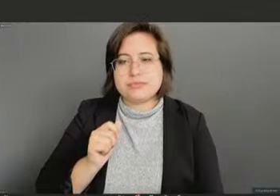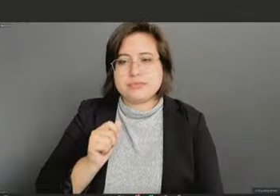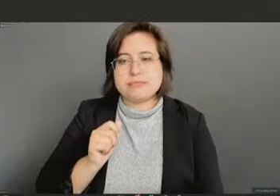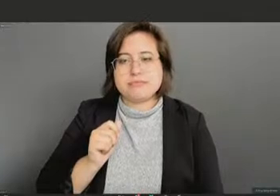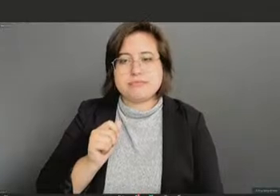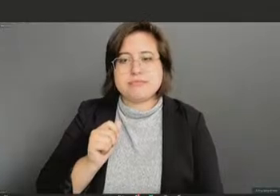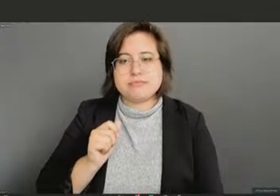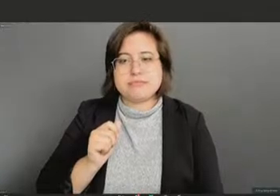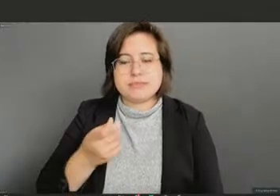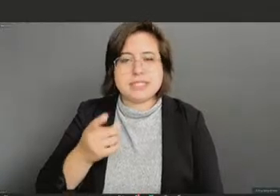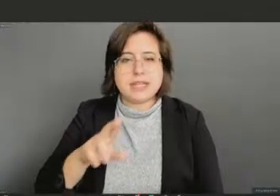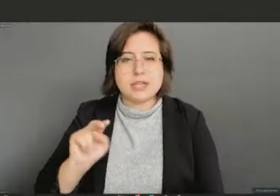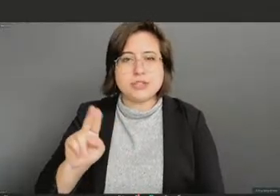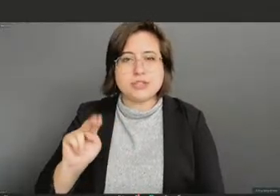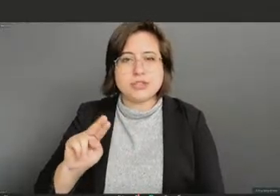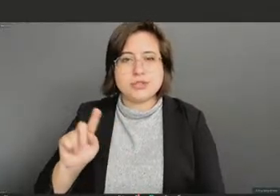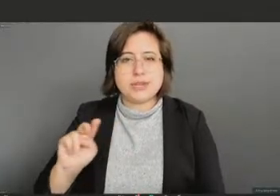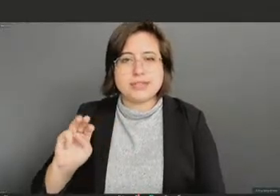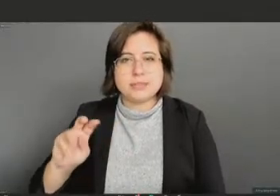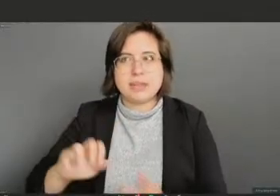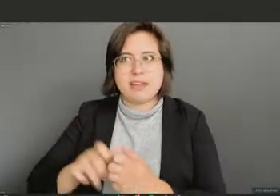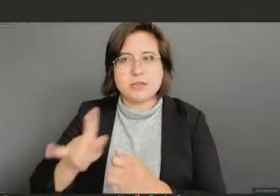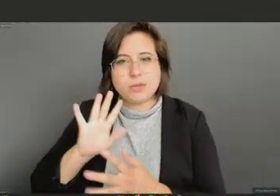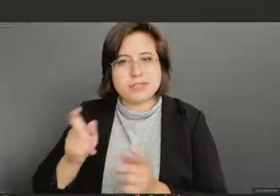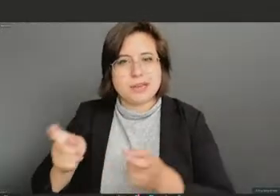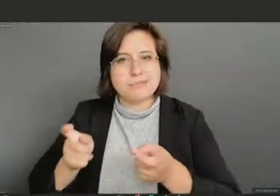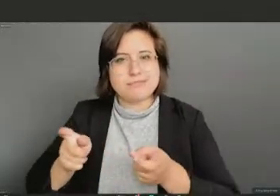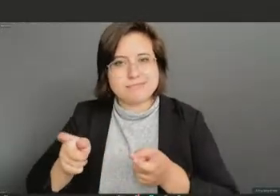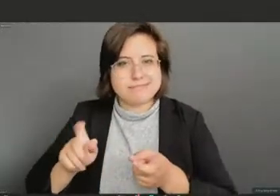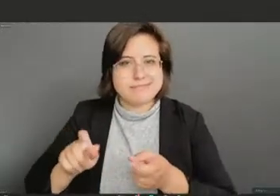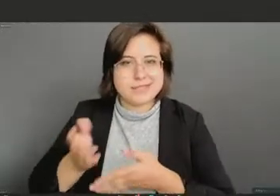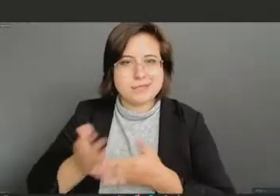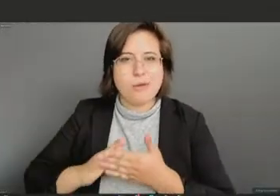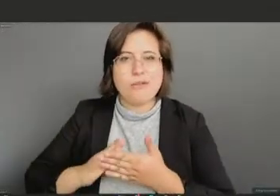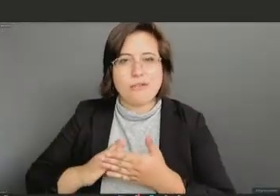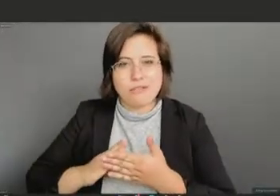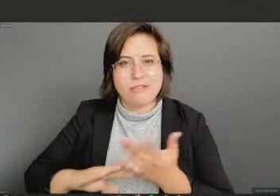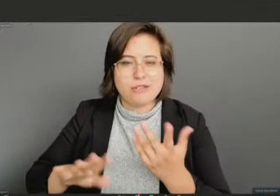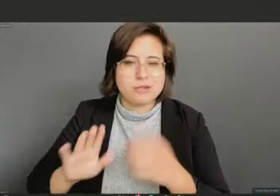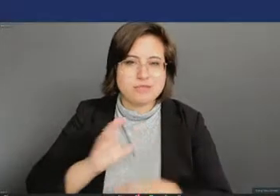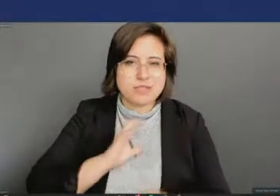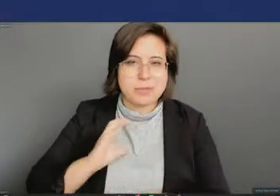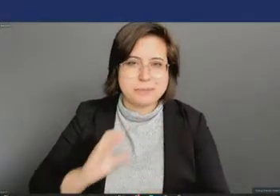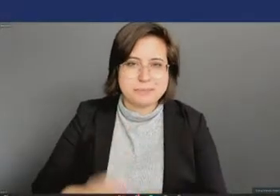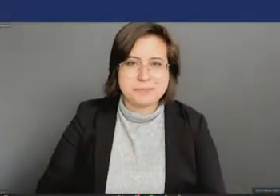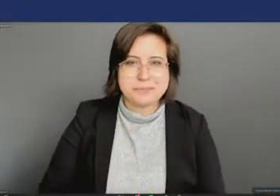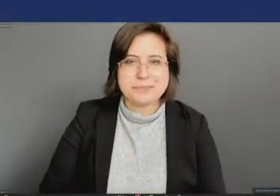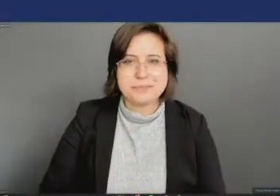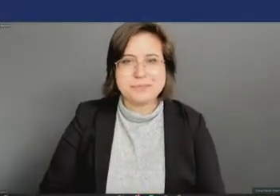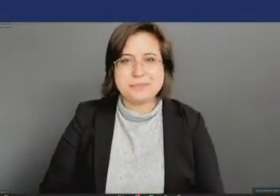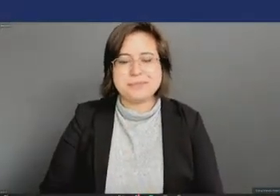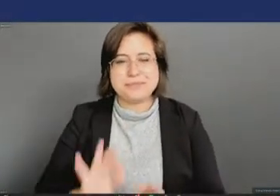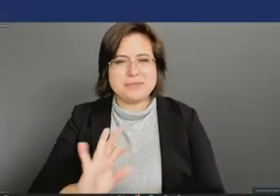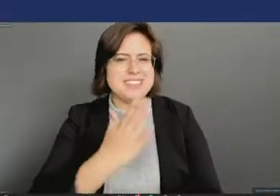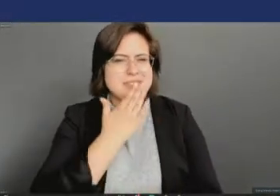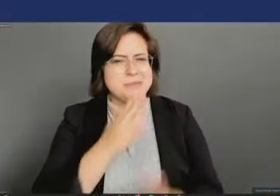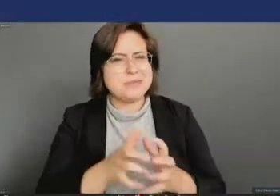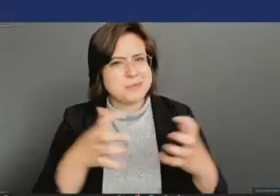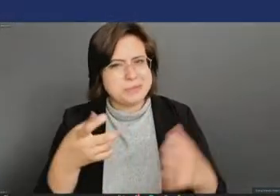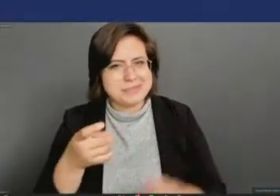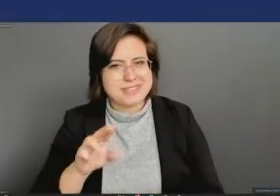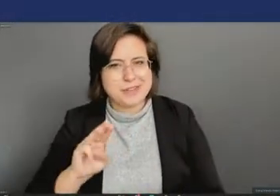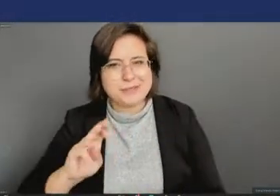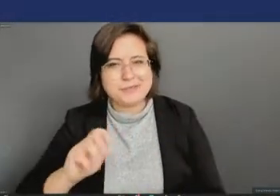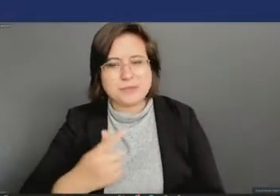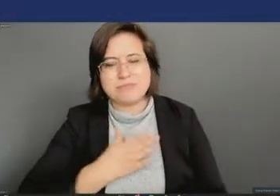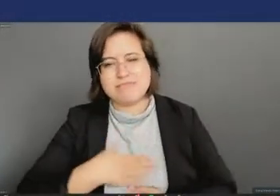Dr. Nunez-Smith in terms of how she wants to manage this part of the committee. Thank you so much, Dr. Wong. Really